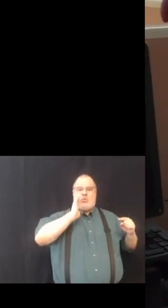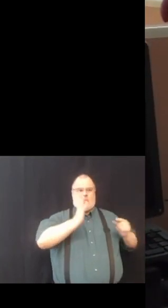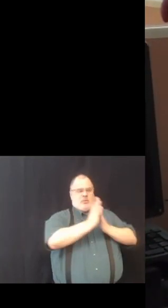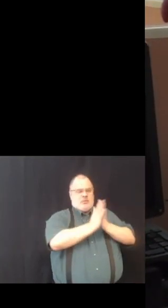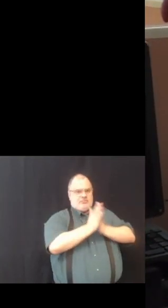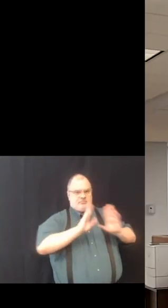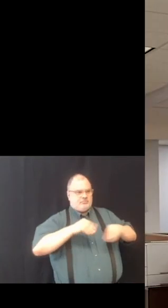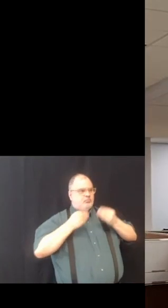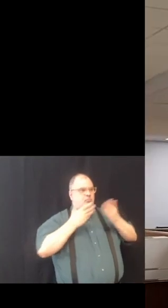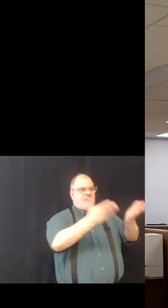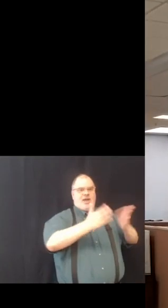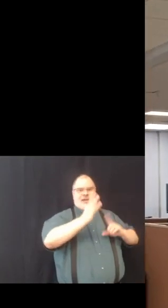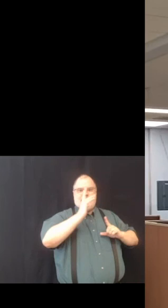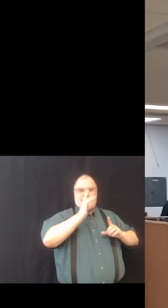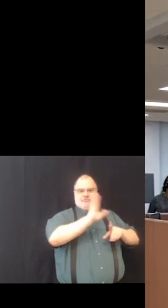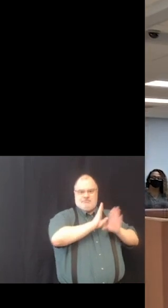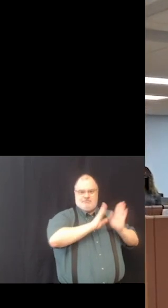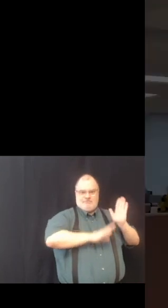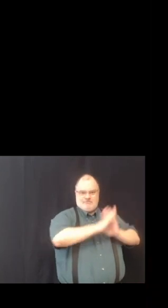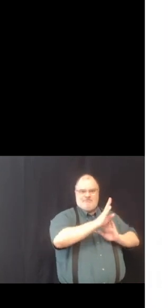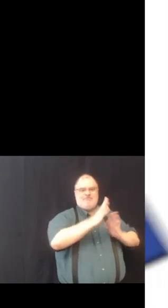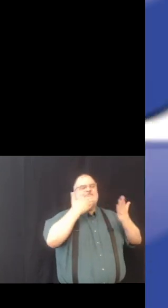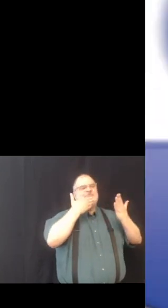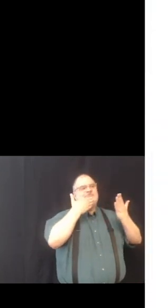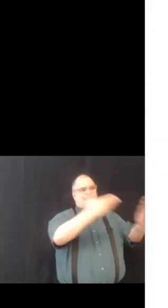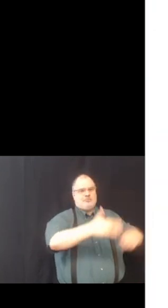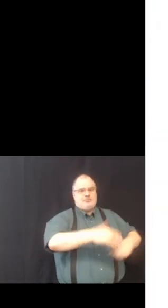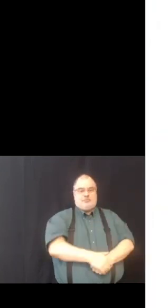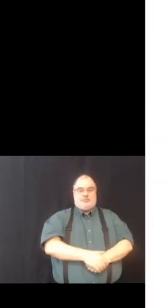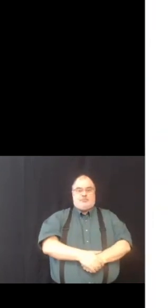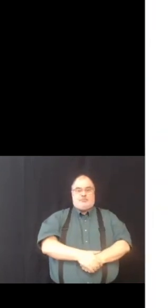excellence. From all of us, thank you.